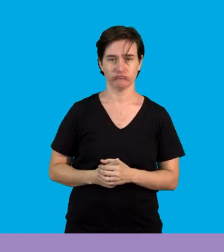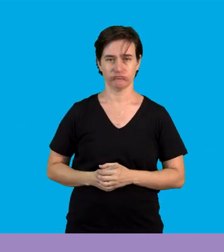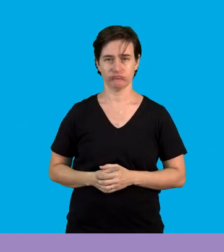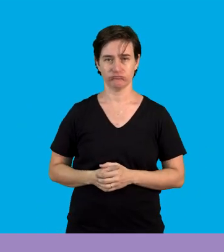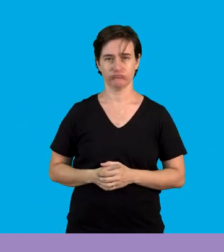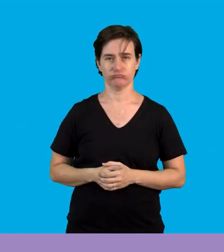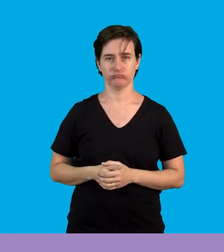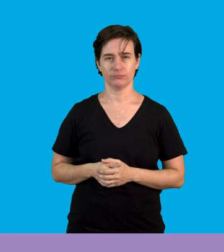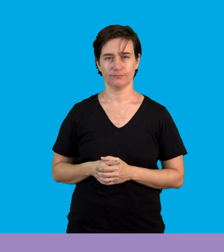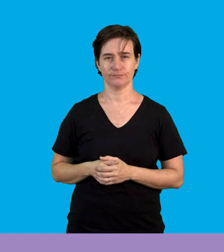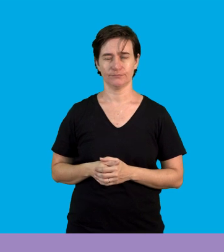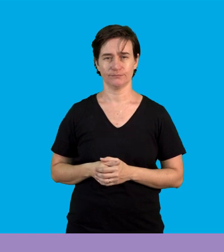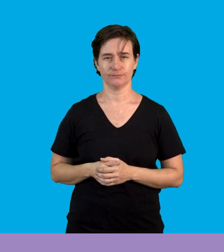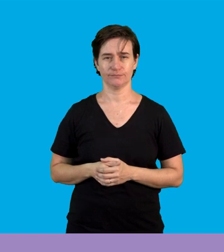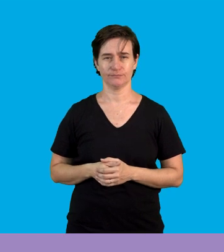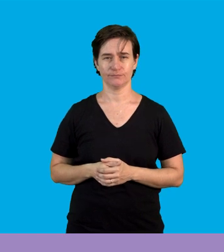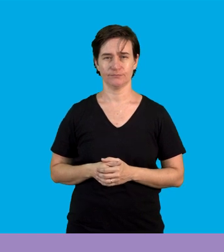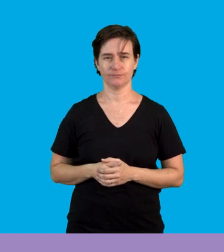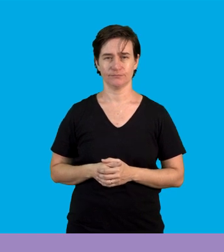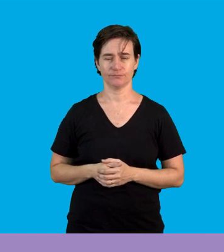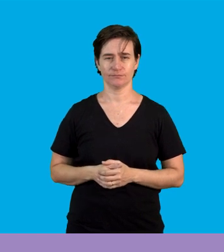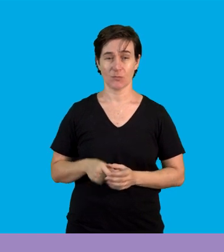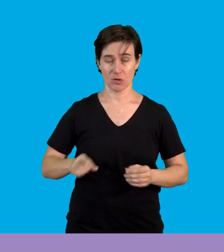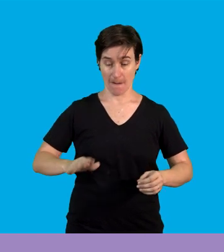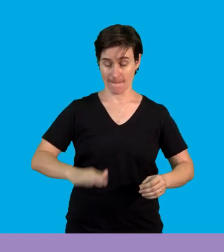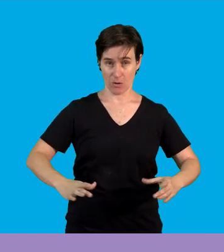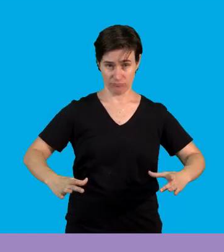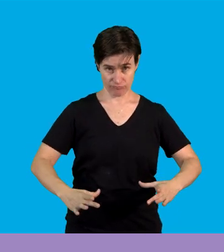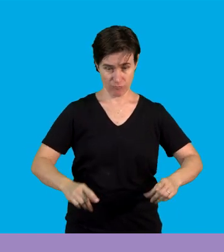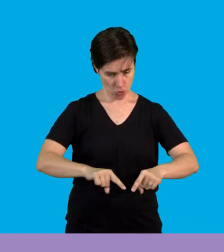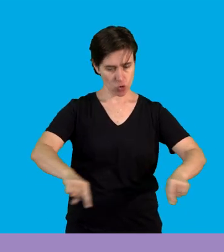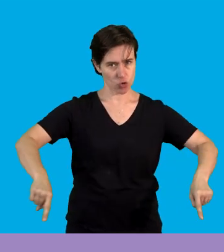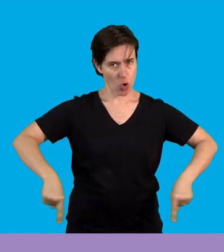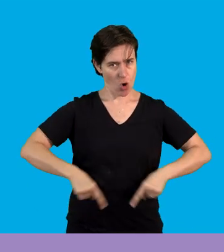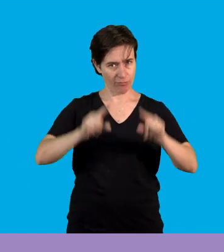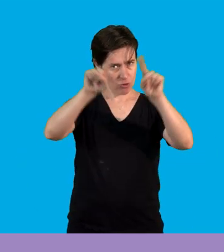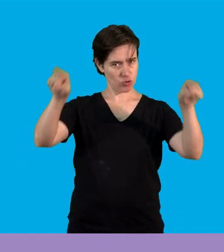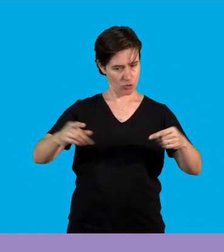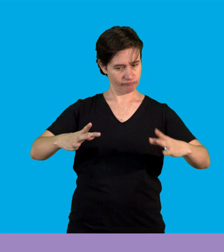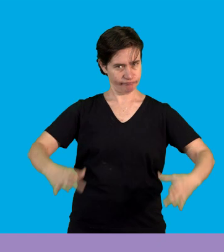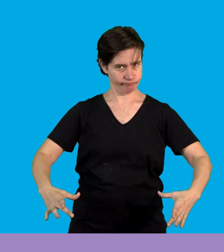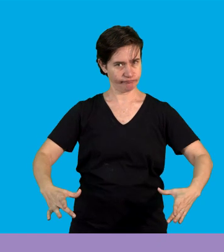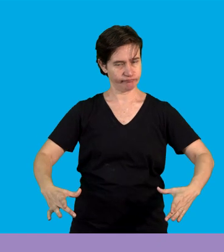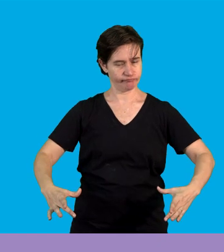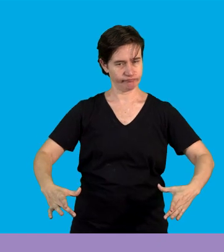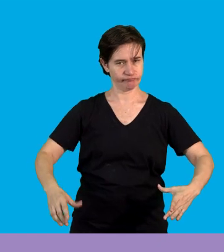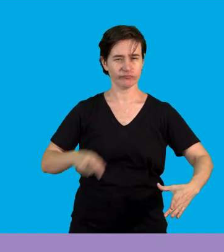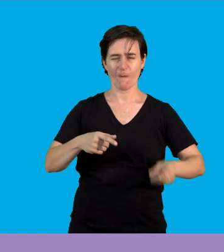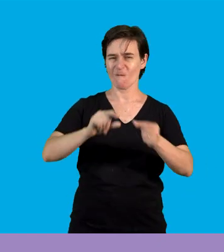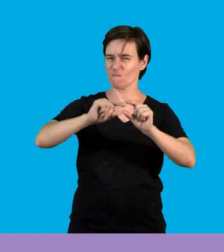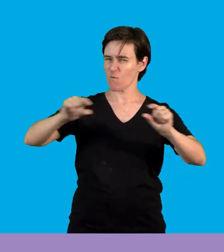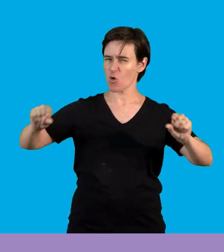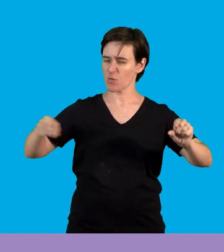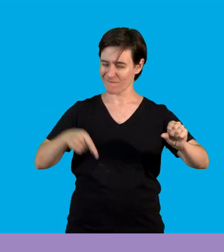in this case, the cylinder. So as we can see there, that the base is a circle, which means that the